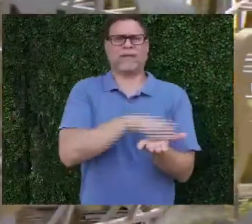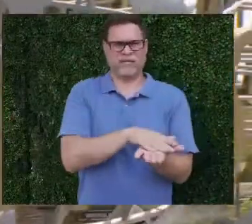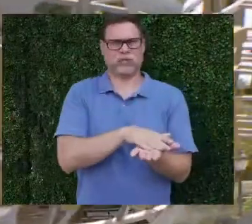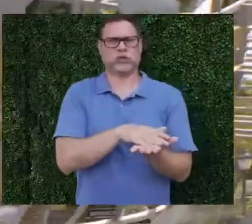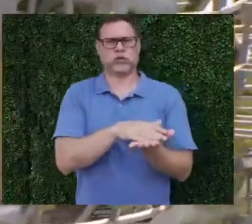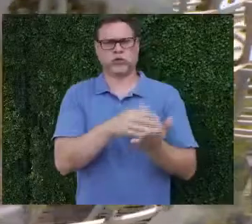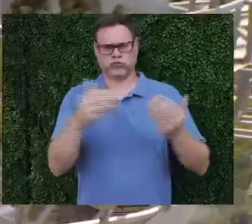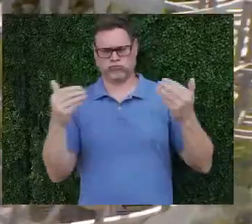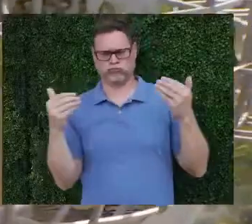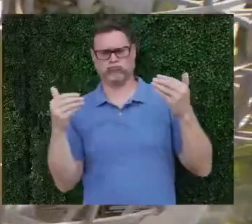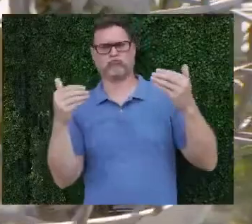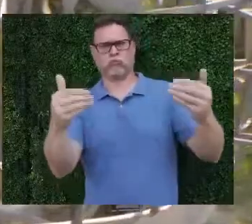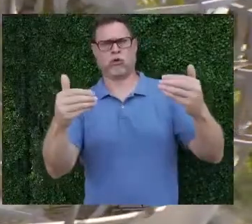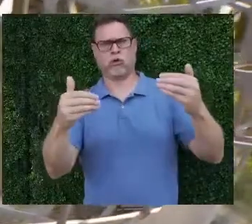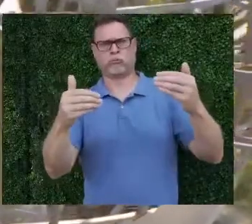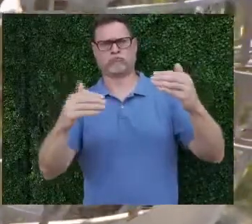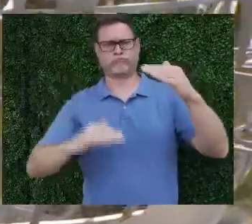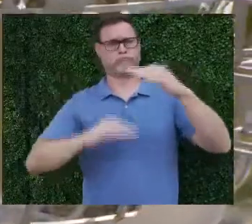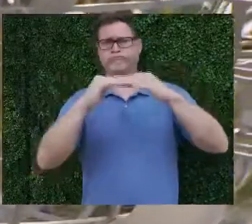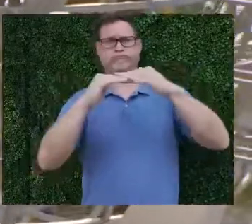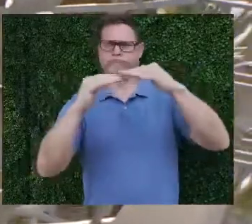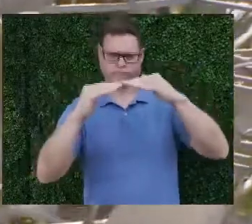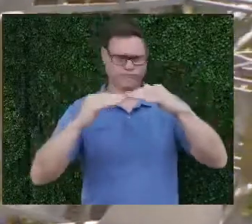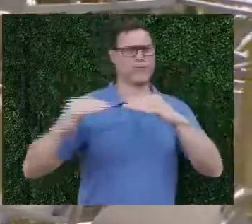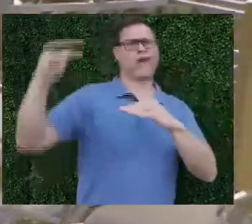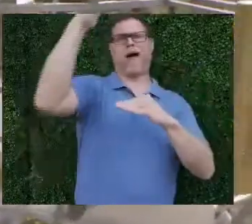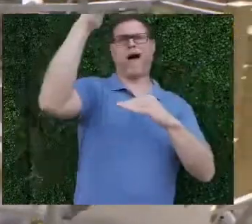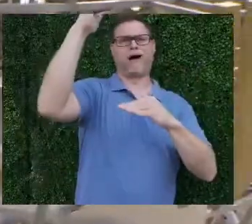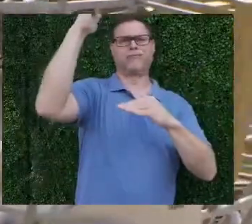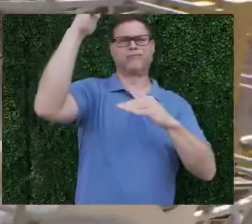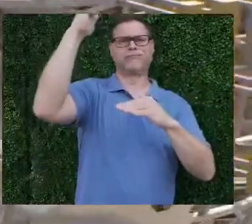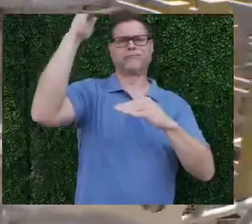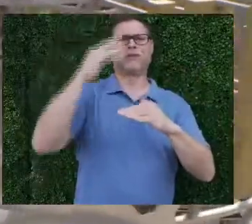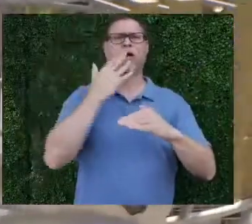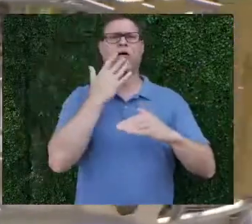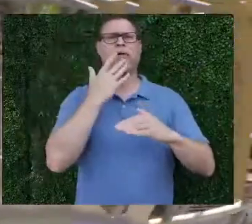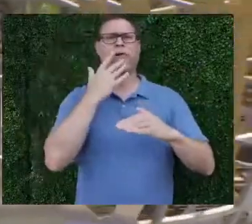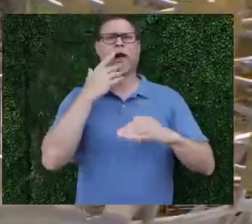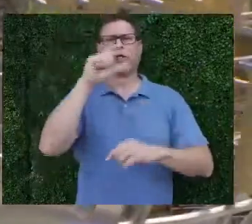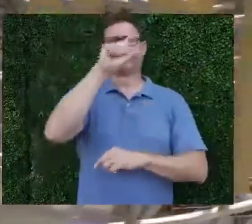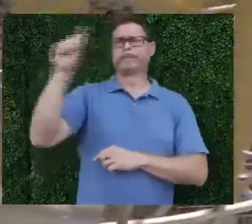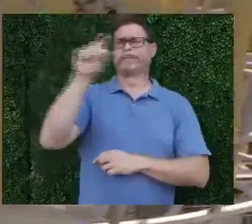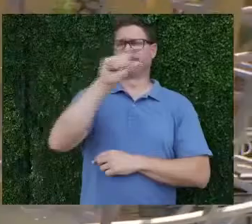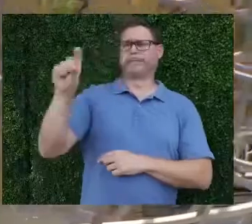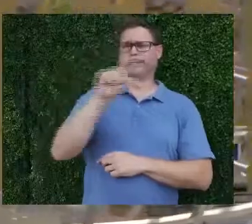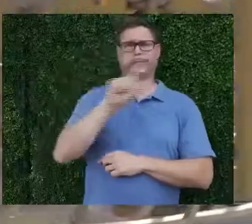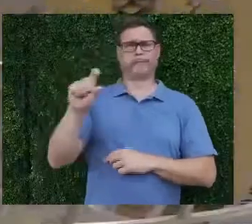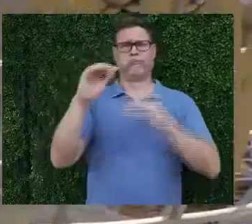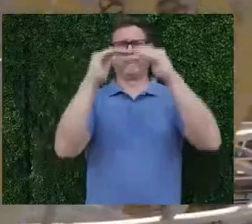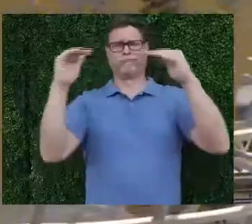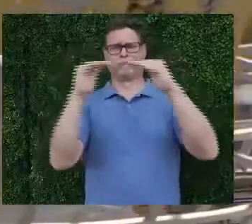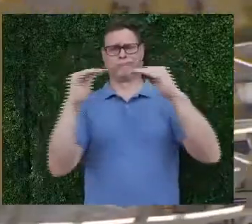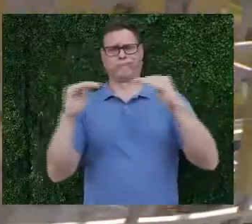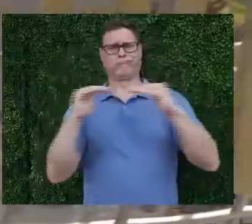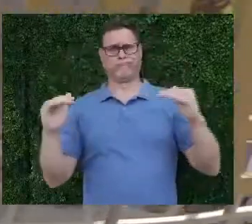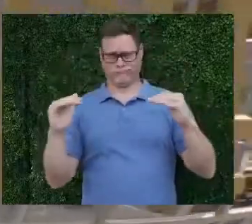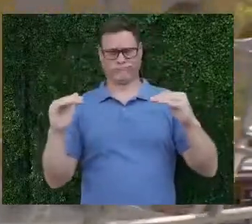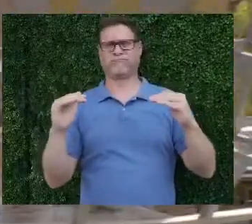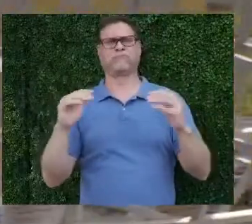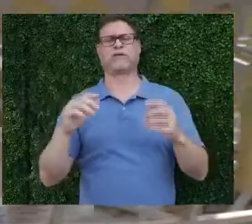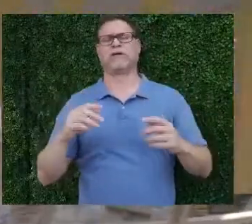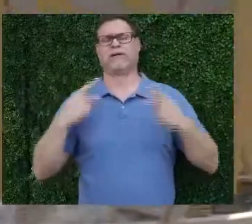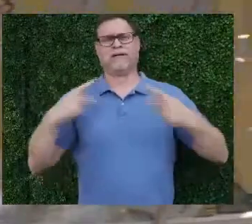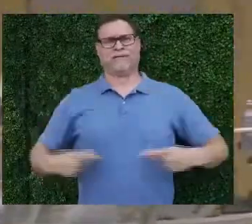move beyond capacity limits, to move beyond these color coding, move beyond social distancing and physical